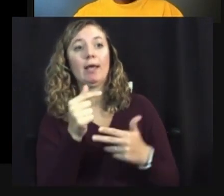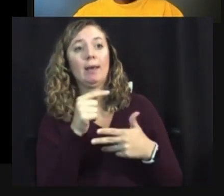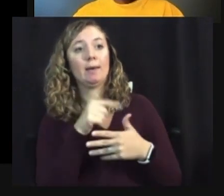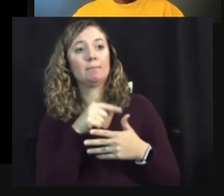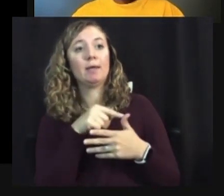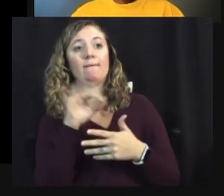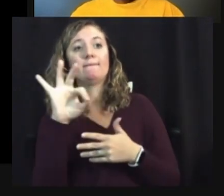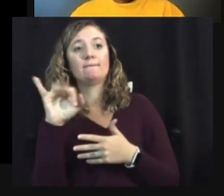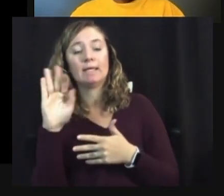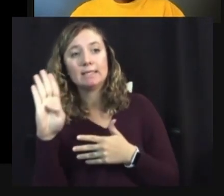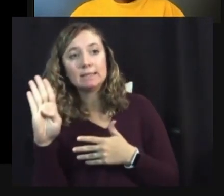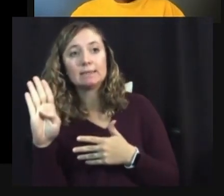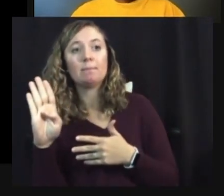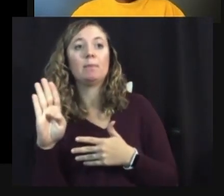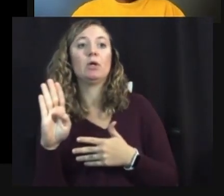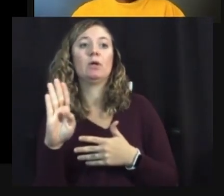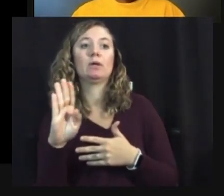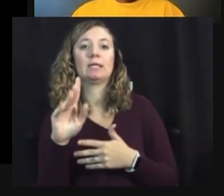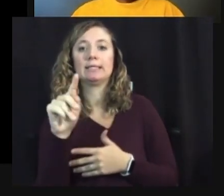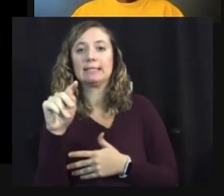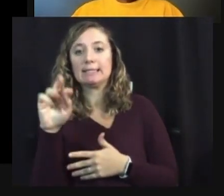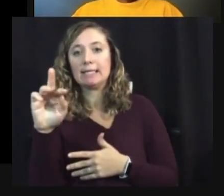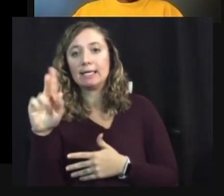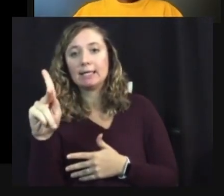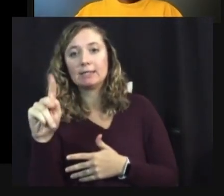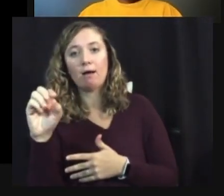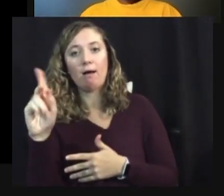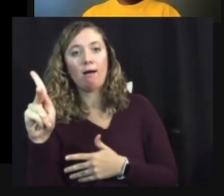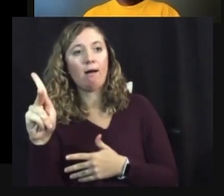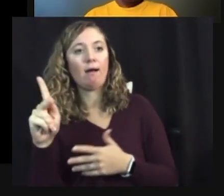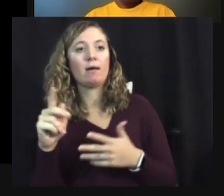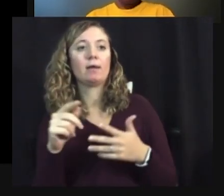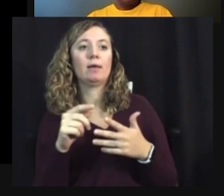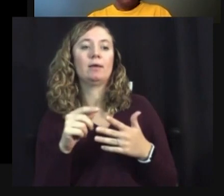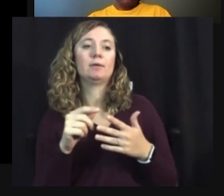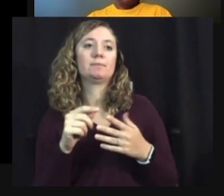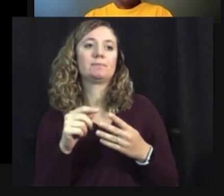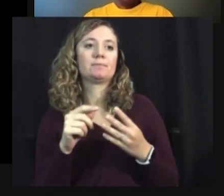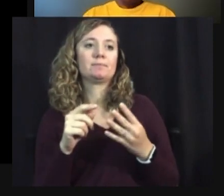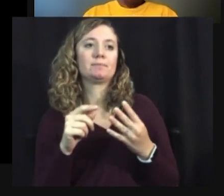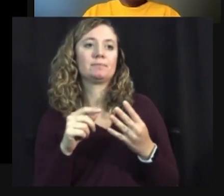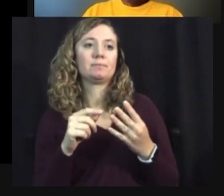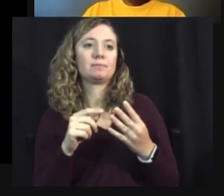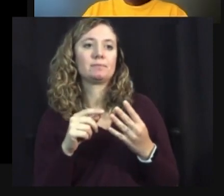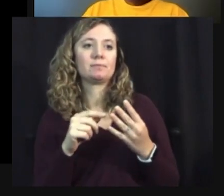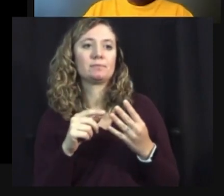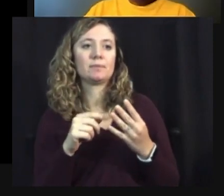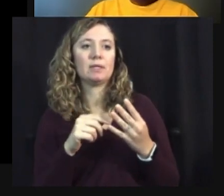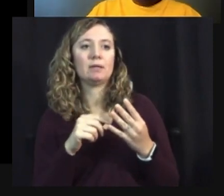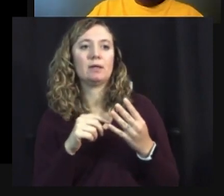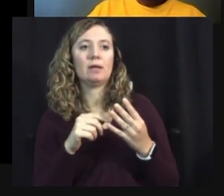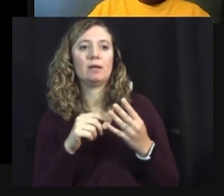ni.functioning.autism, Facebook and TikTok also under the same handle